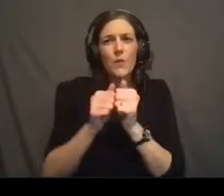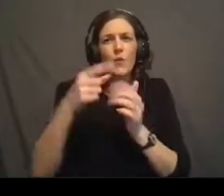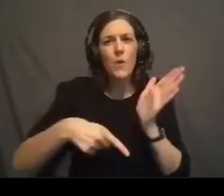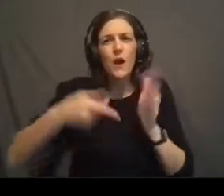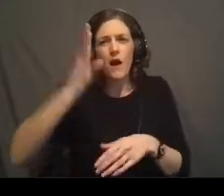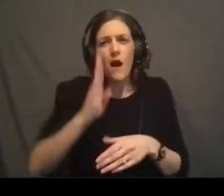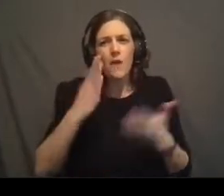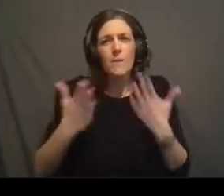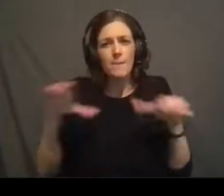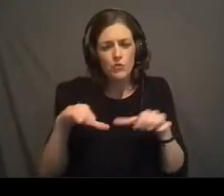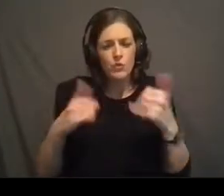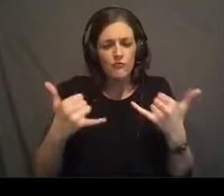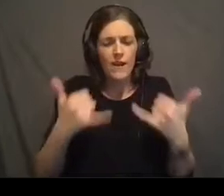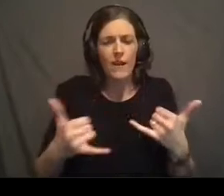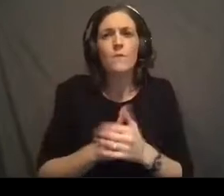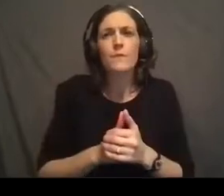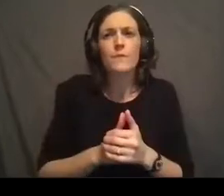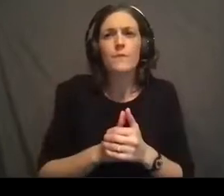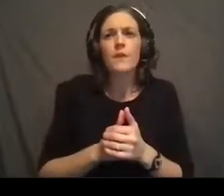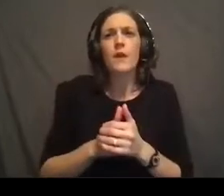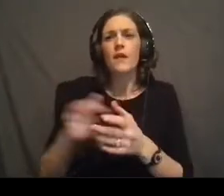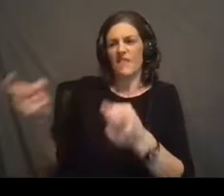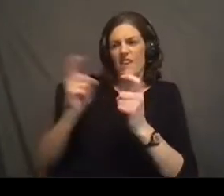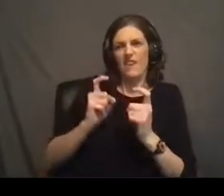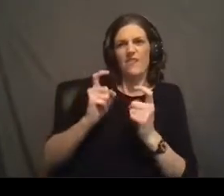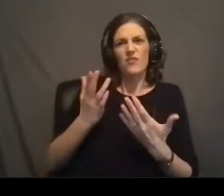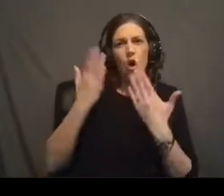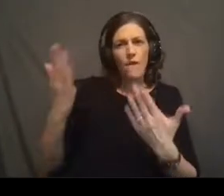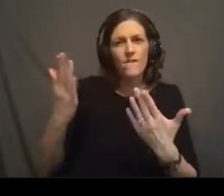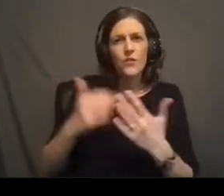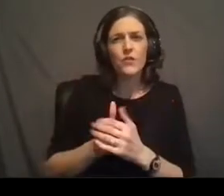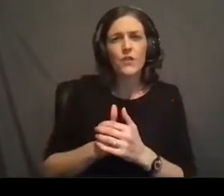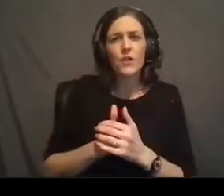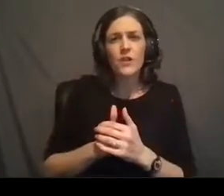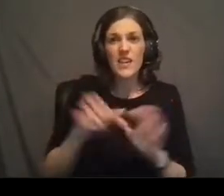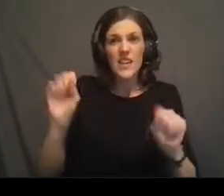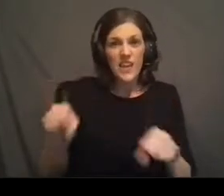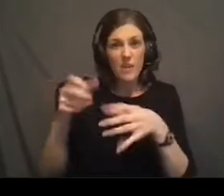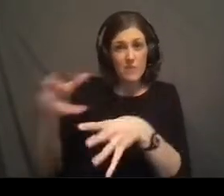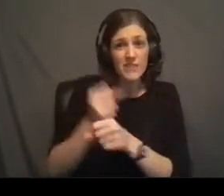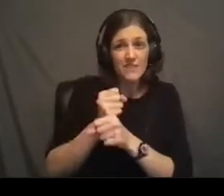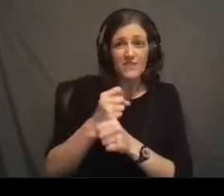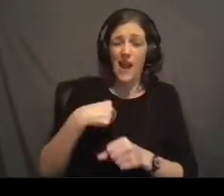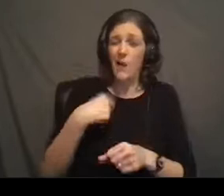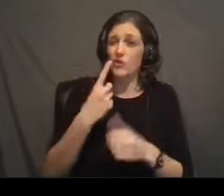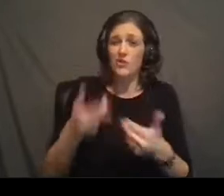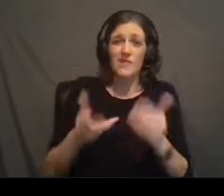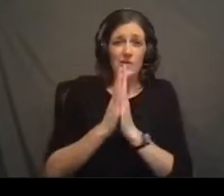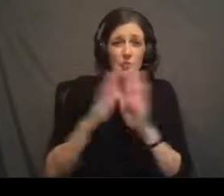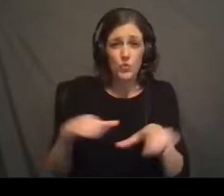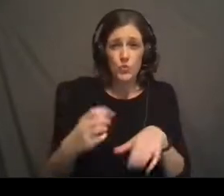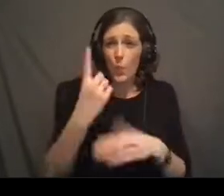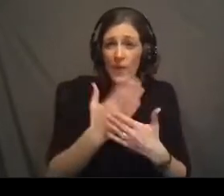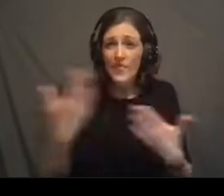God might be doing right now. The gift that was offered, it can be received. And I would just ask you to do one thing.